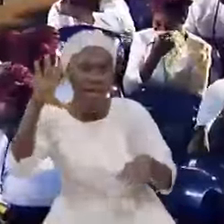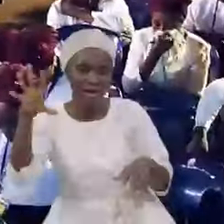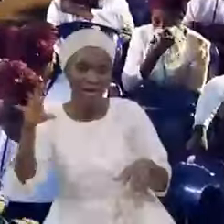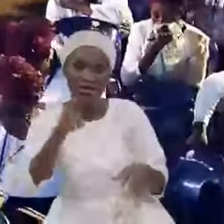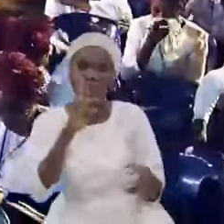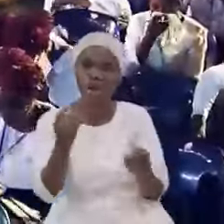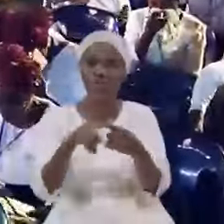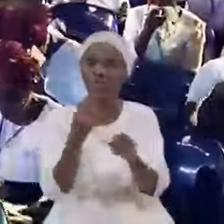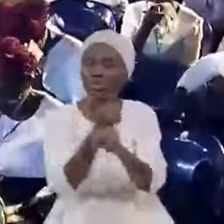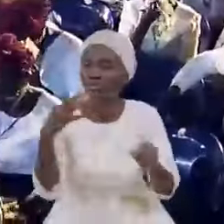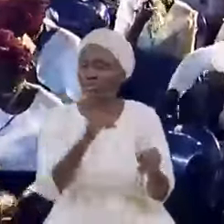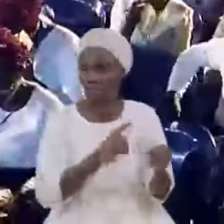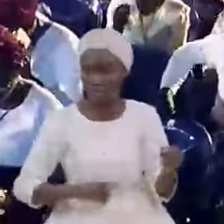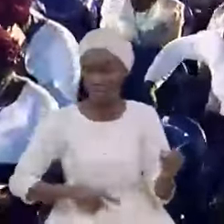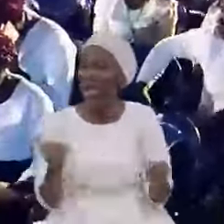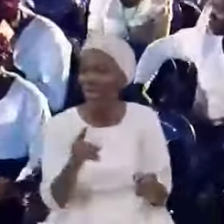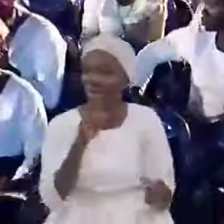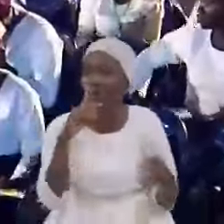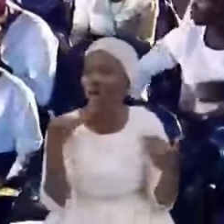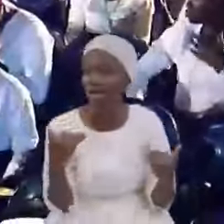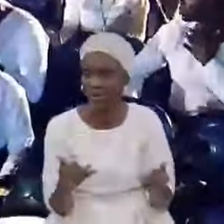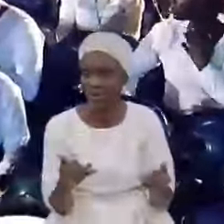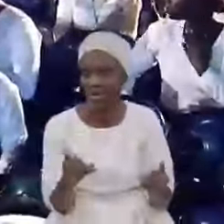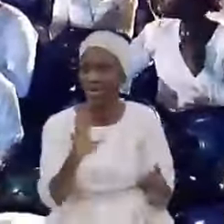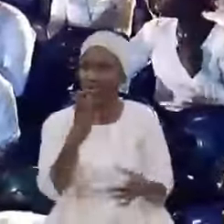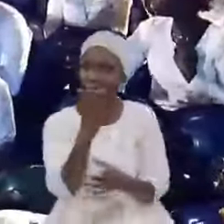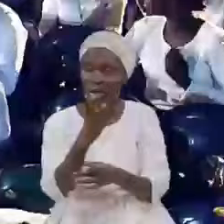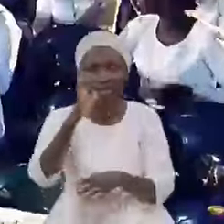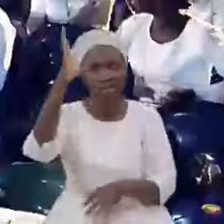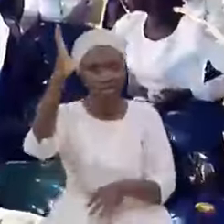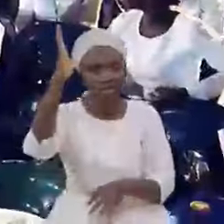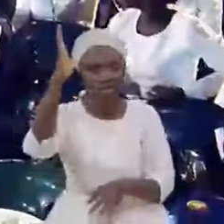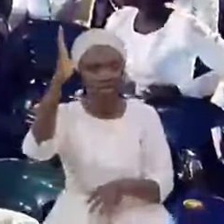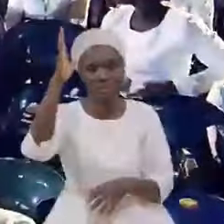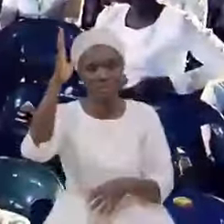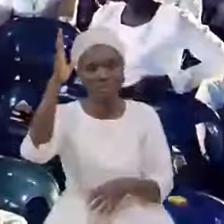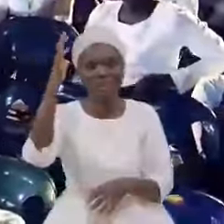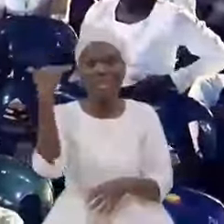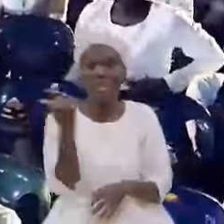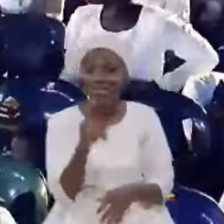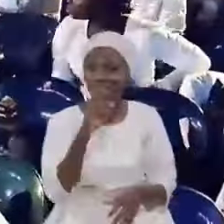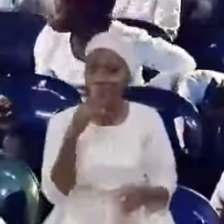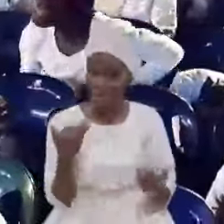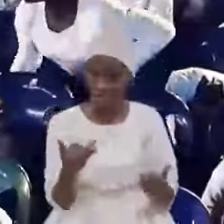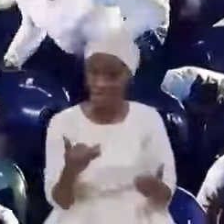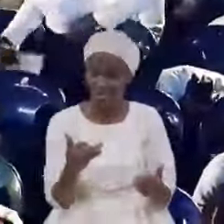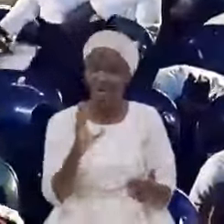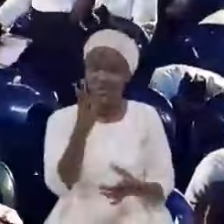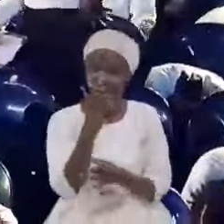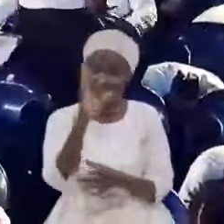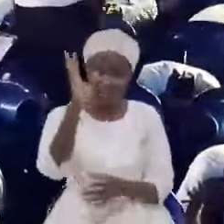are, you raise up your hand. God bless you there. Wherever you are, don't say I'm a church man.